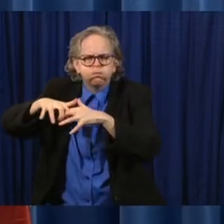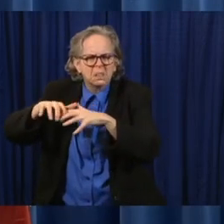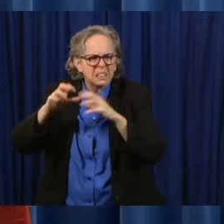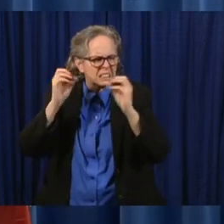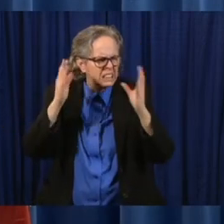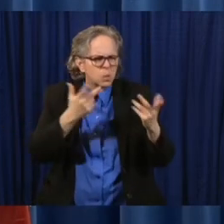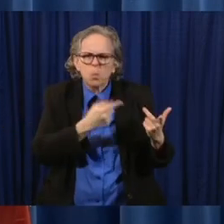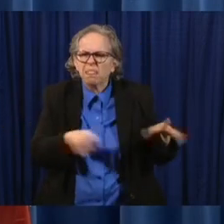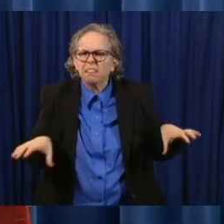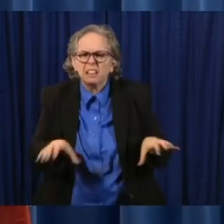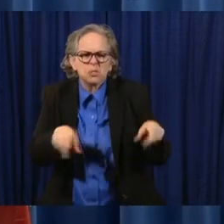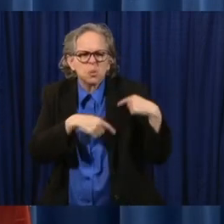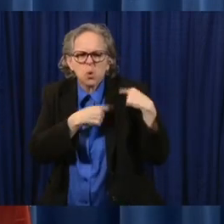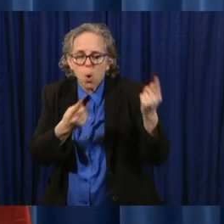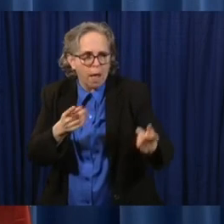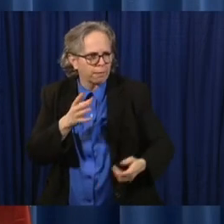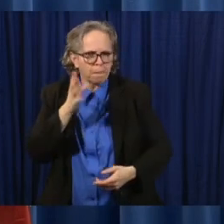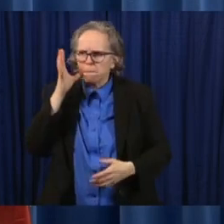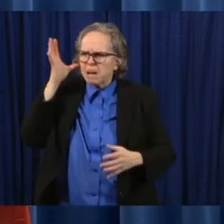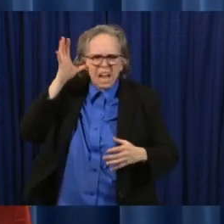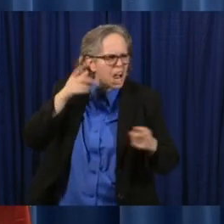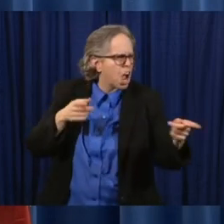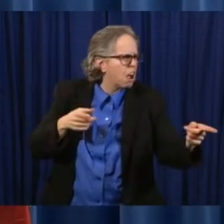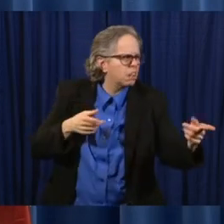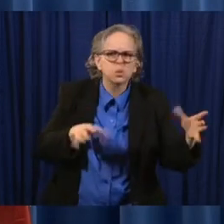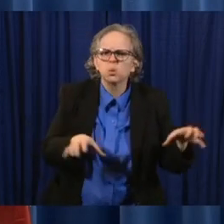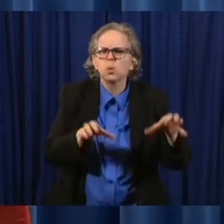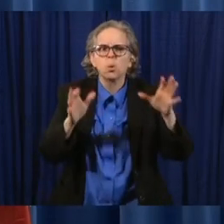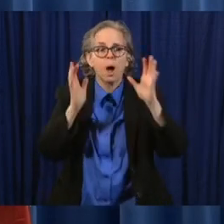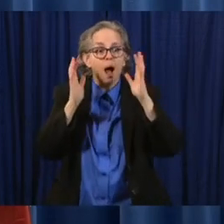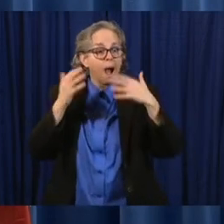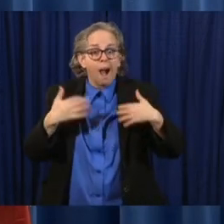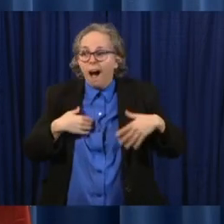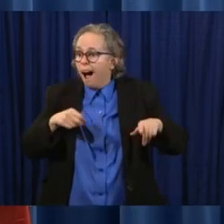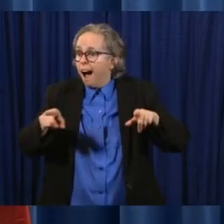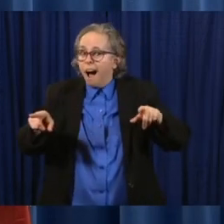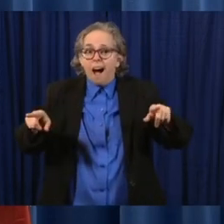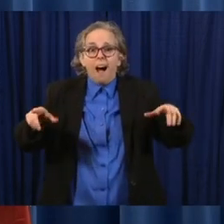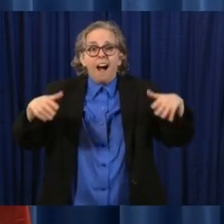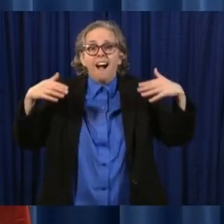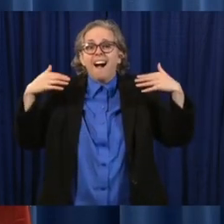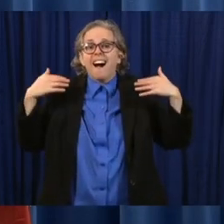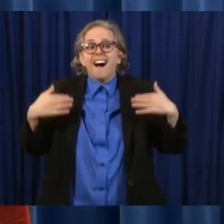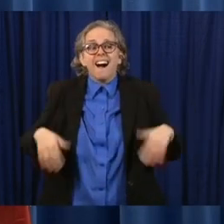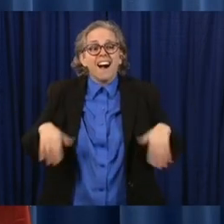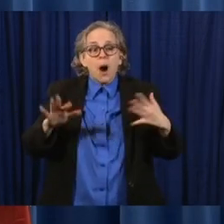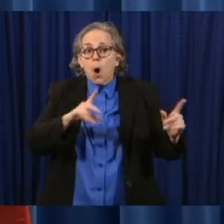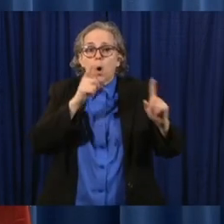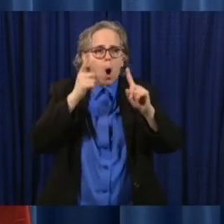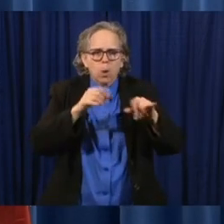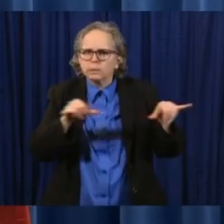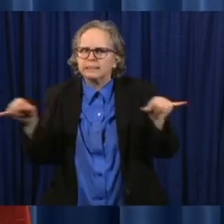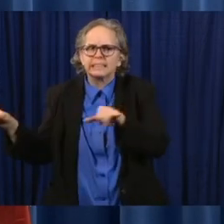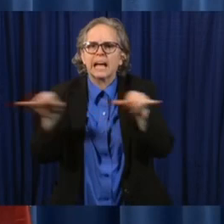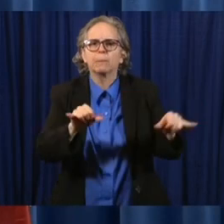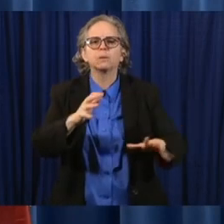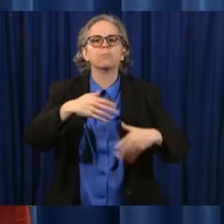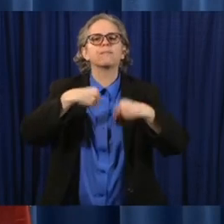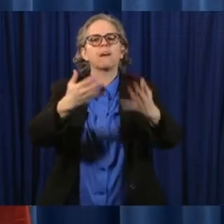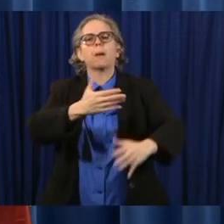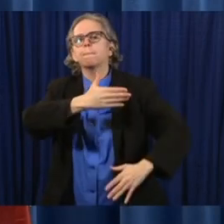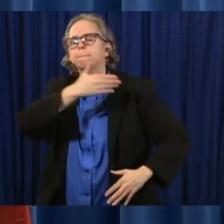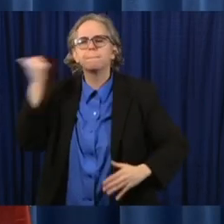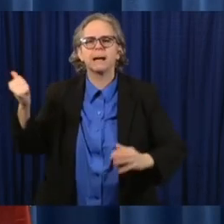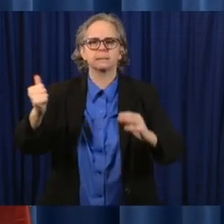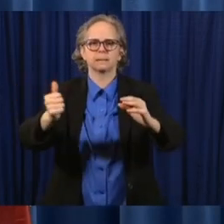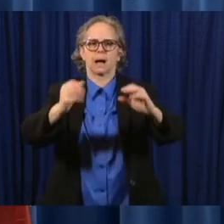what parents are doing now and administrators are doing now to bring the best education they can to these kids, to our kids across the